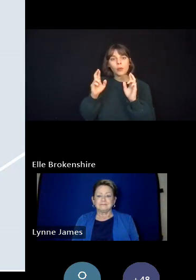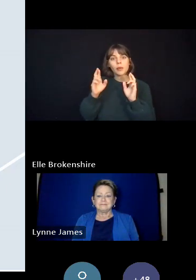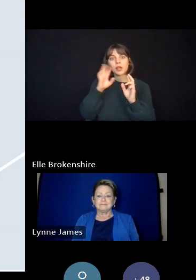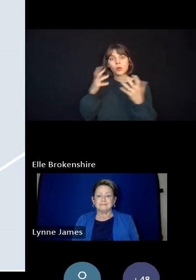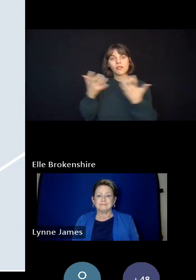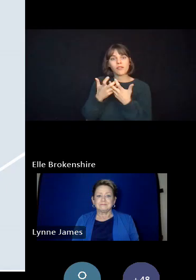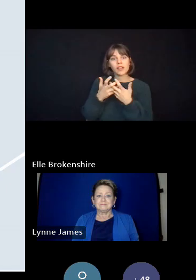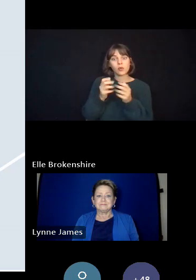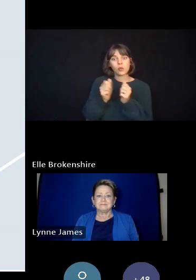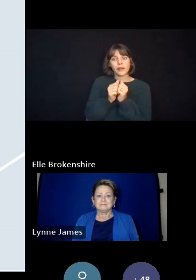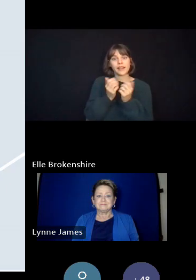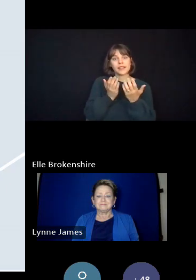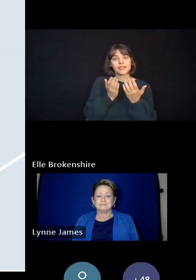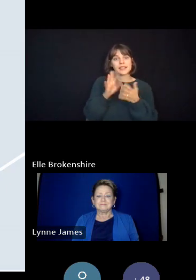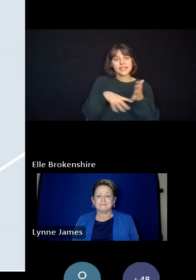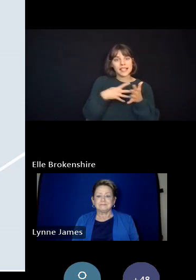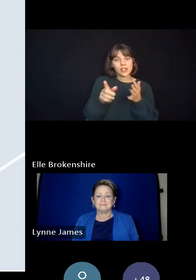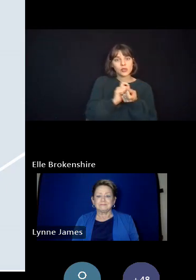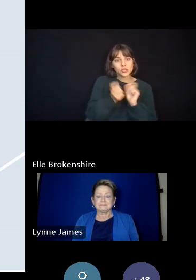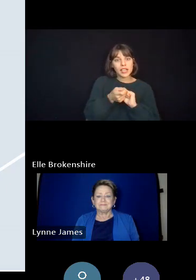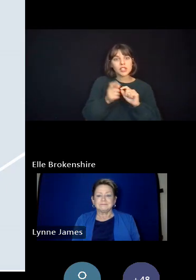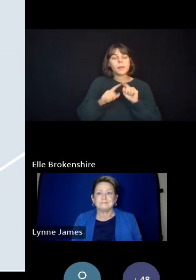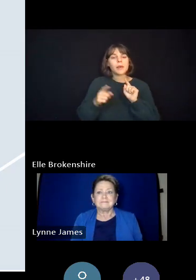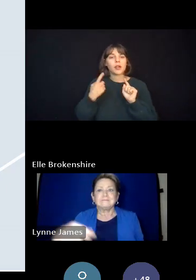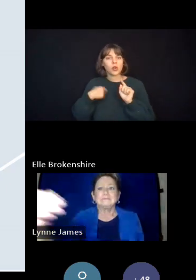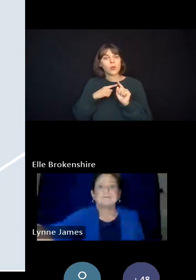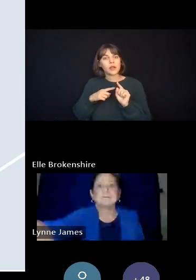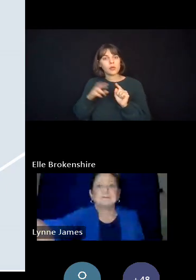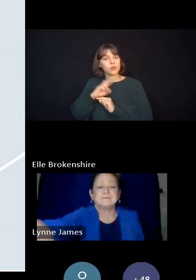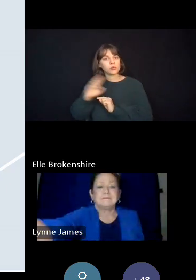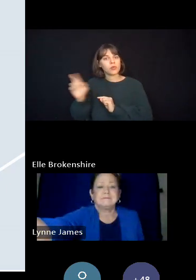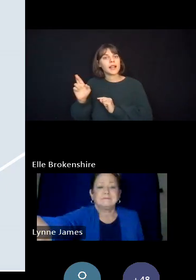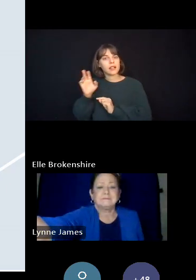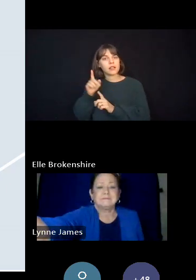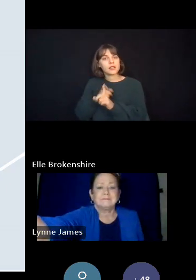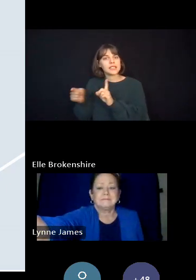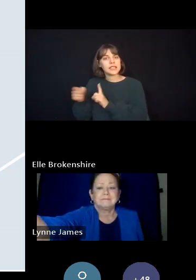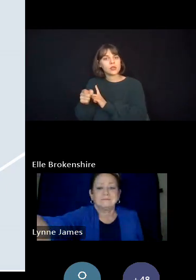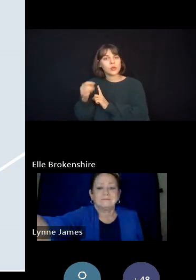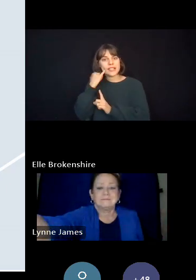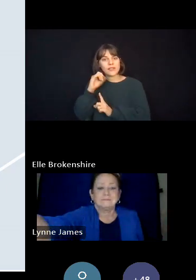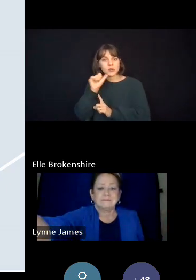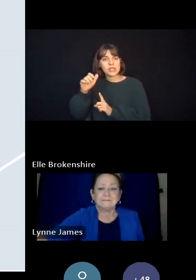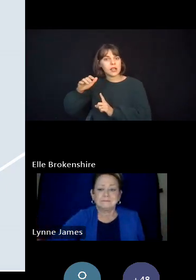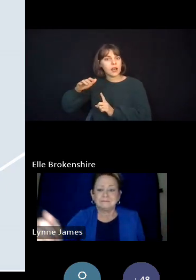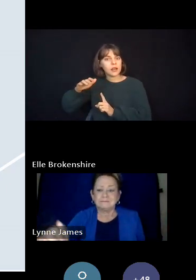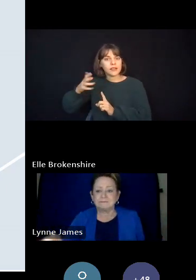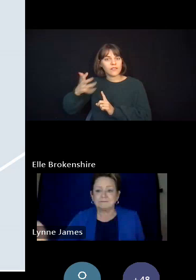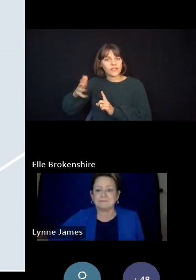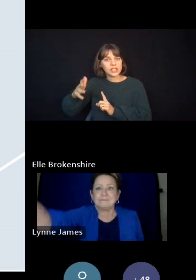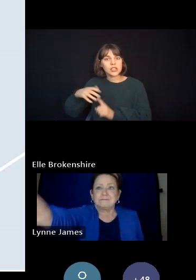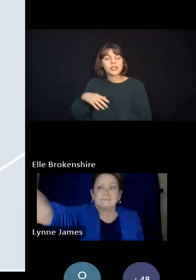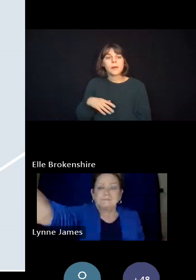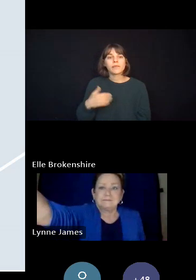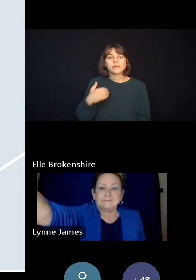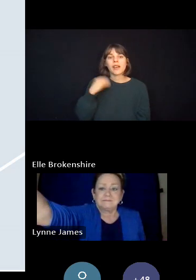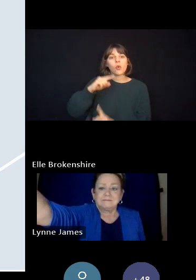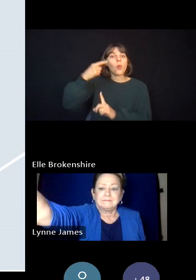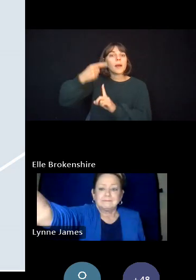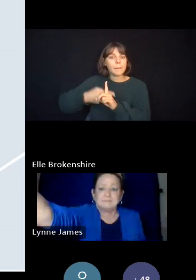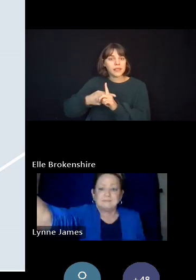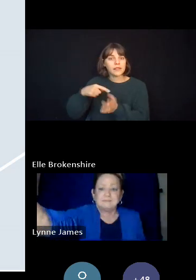schedule change, but our plan was in the back pocket to have detours ready in case it was not done. So it's not that it's got a month